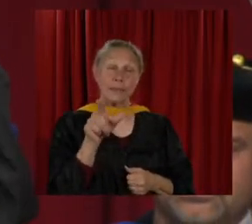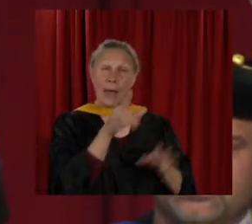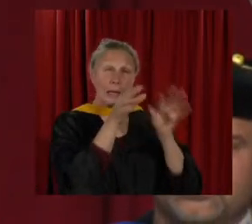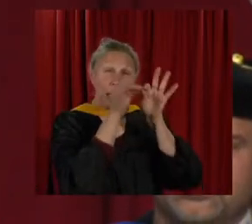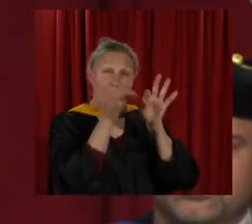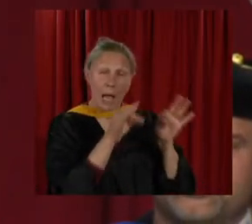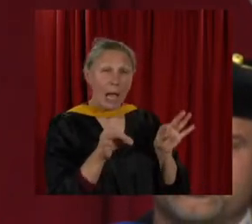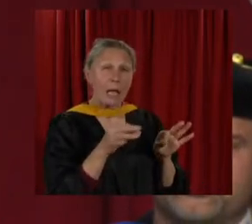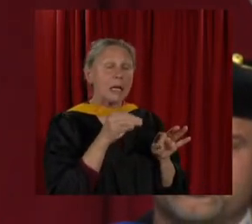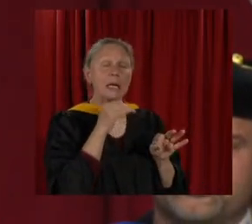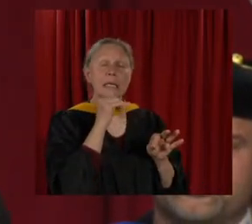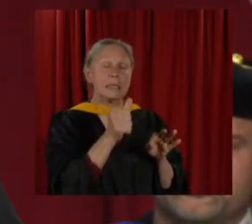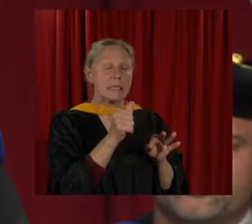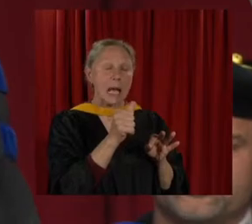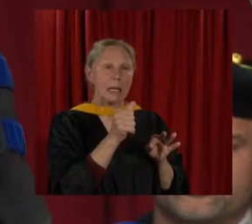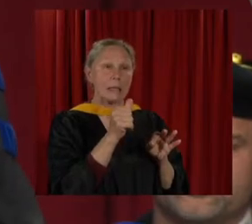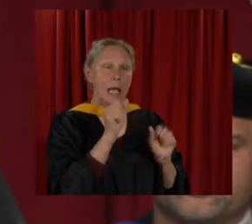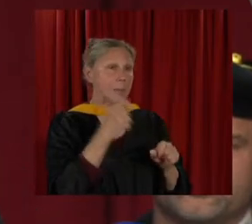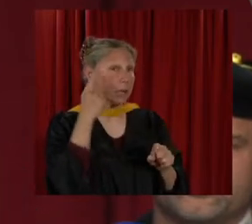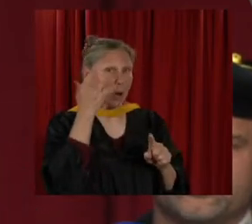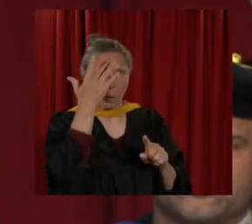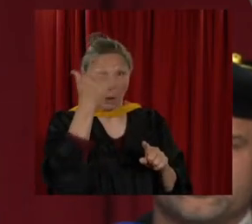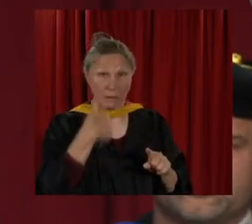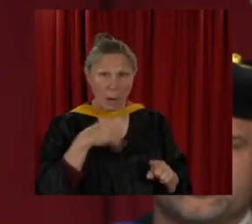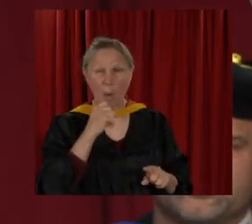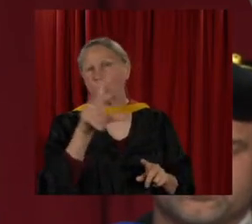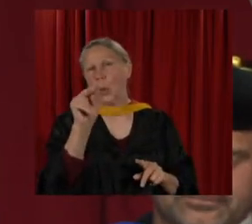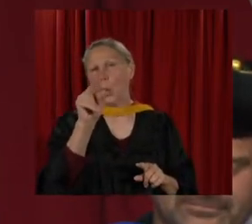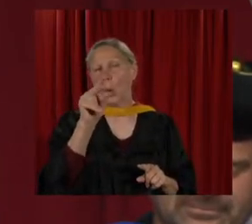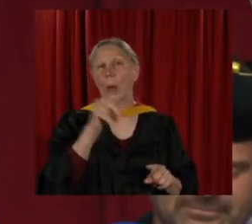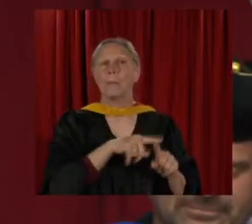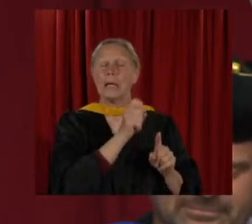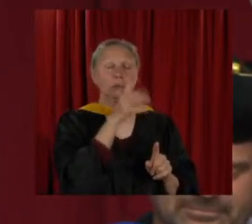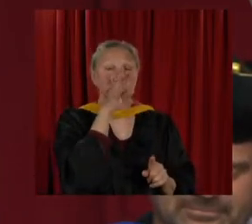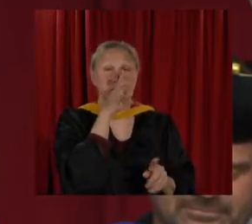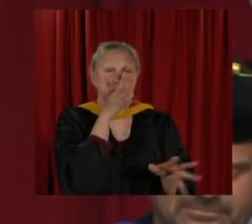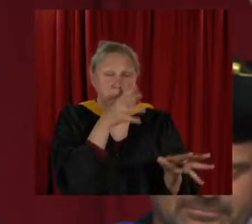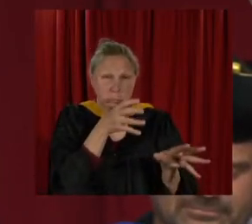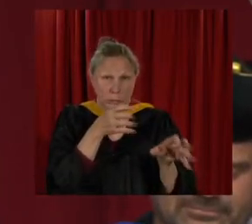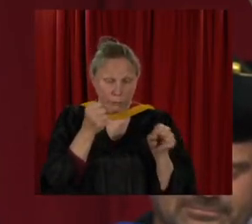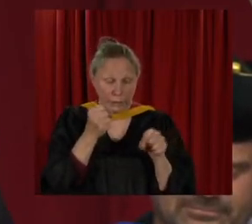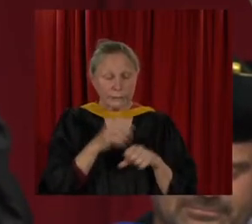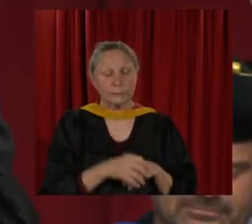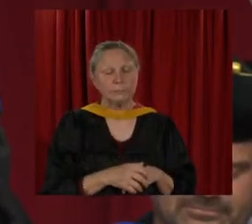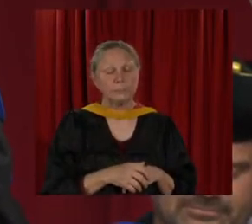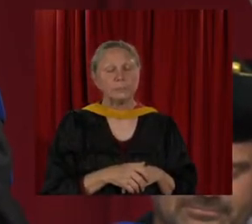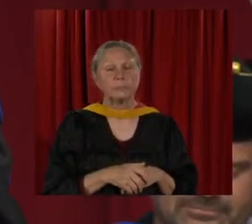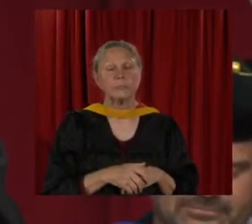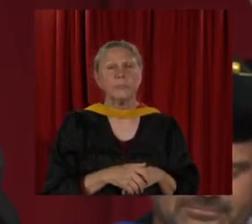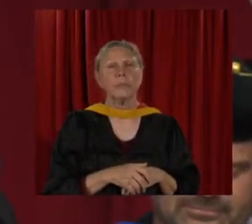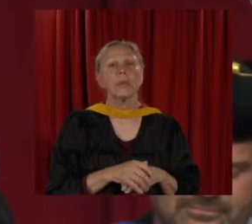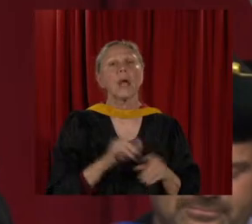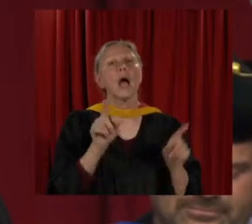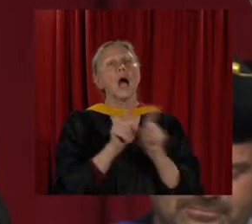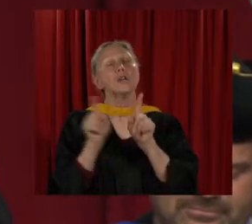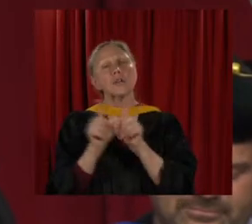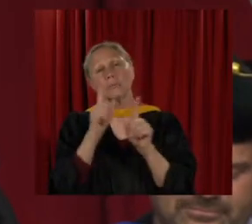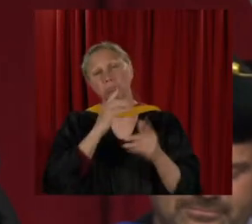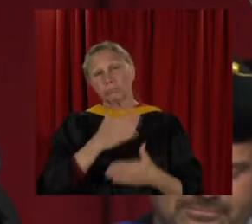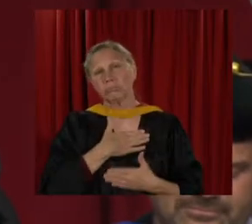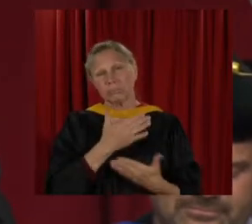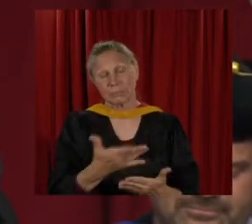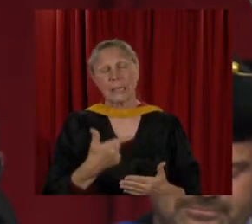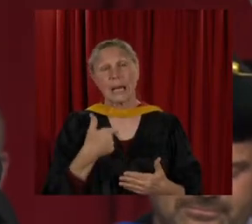wasn't because I was getting older. It was because he was speaking so rapidly. And that also, I have to admit, I